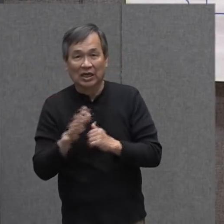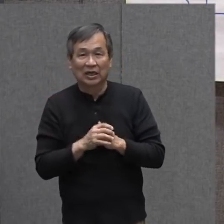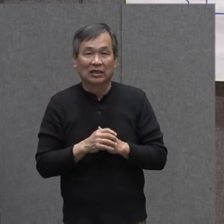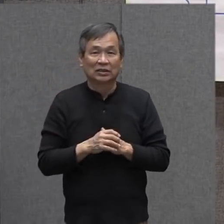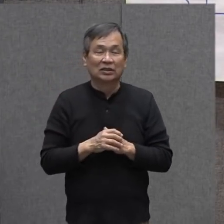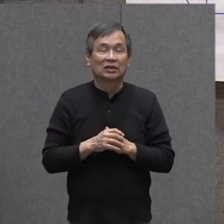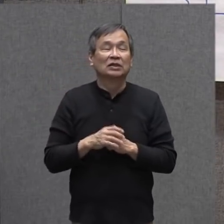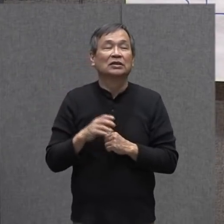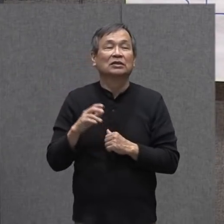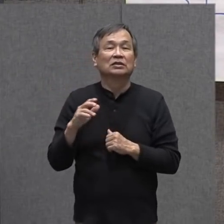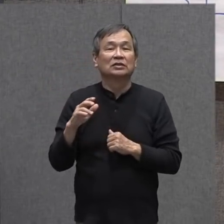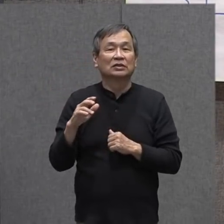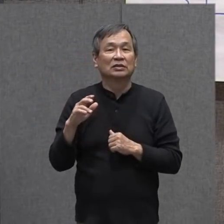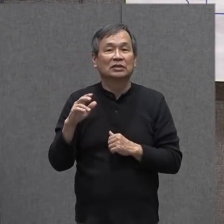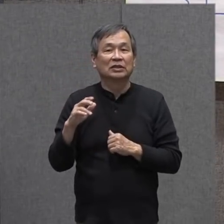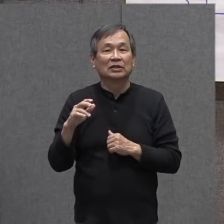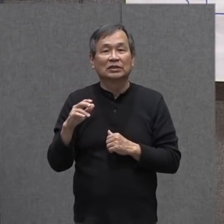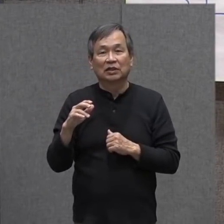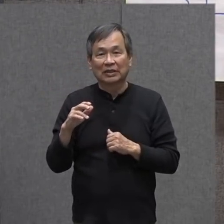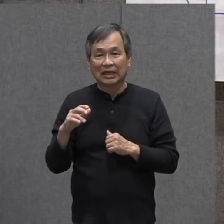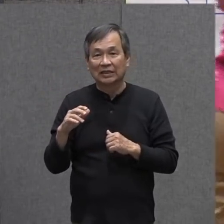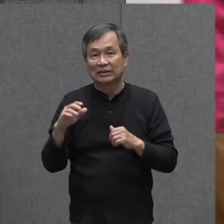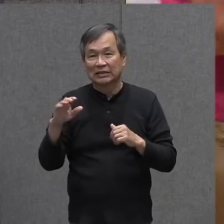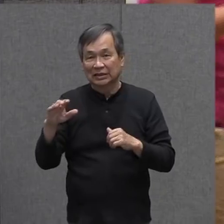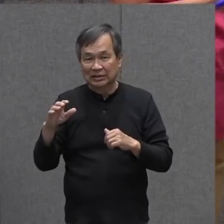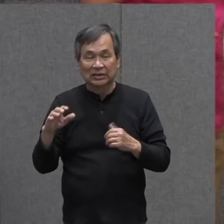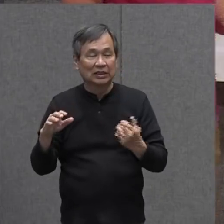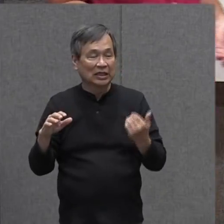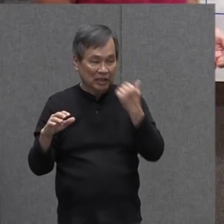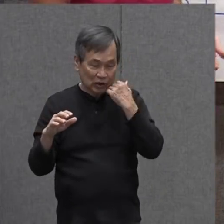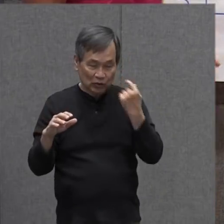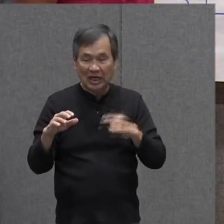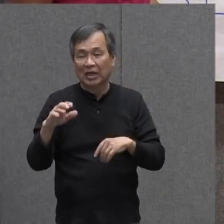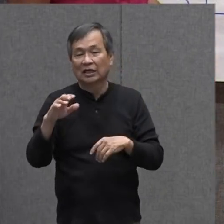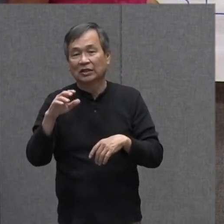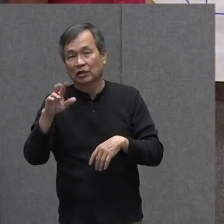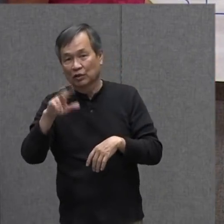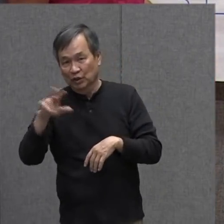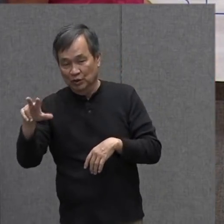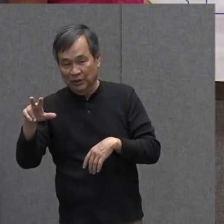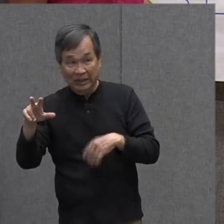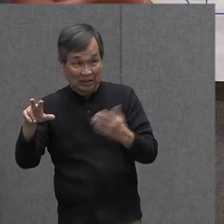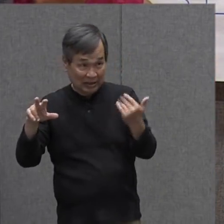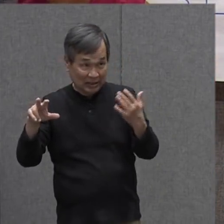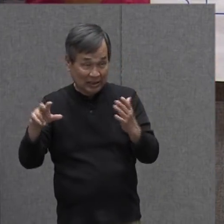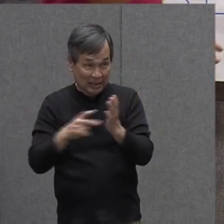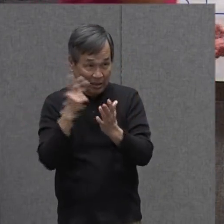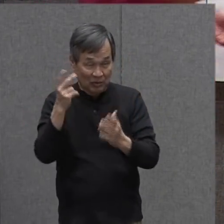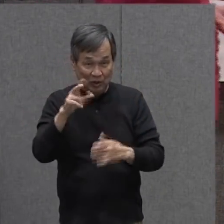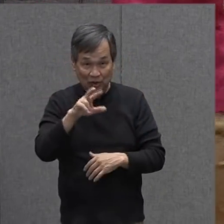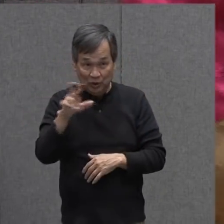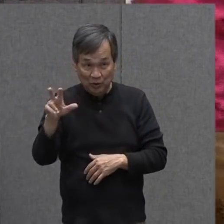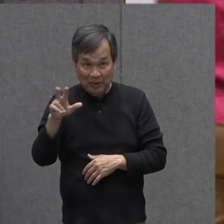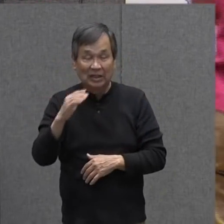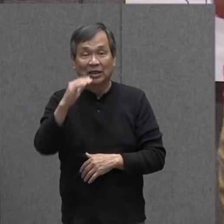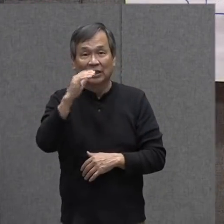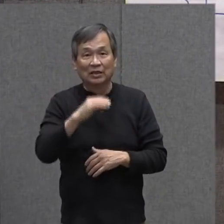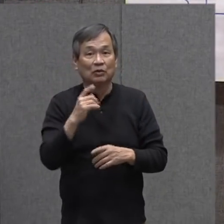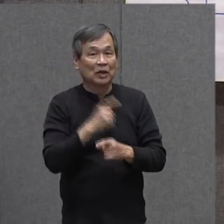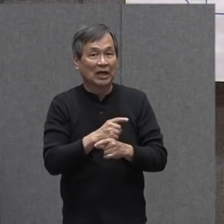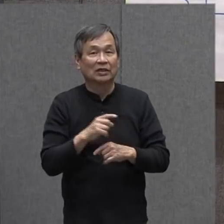ground, tend to it for a year, and it would bloom to 2 beautiful flowers, 2 beautiful fruits, then